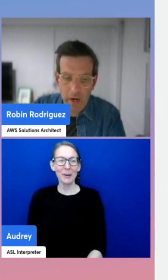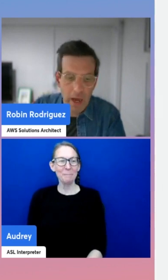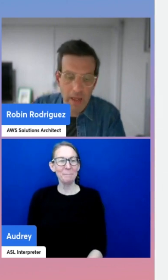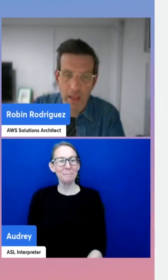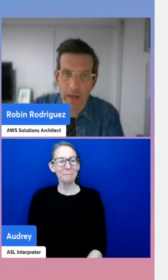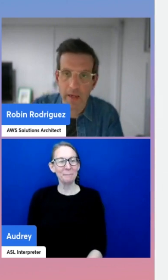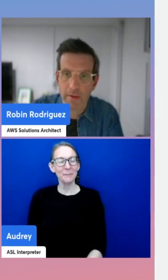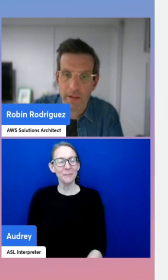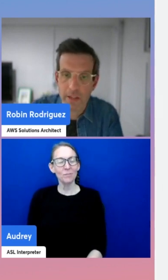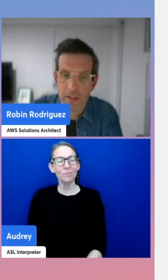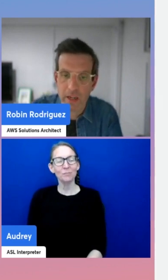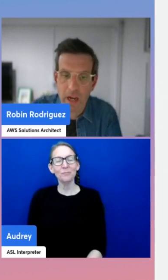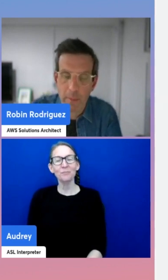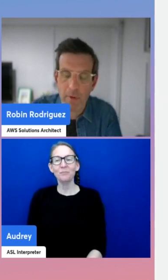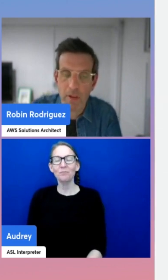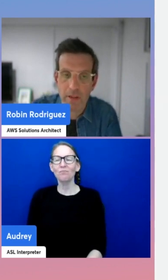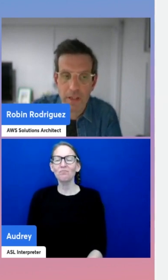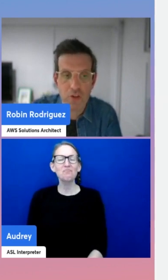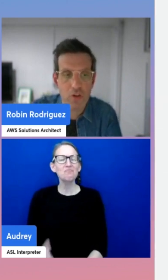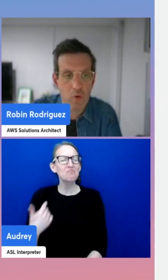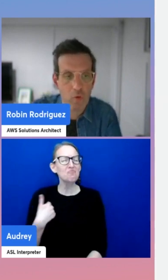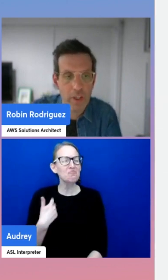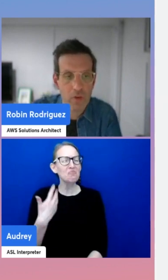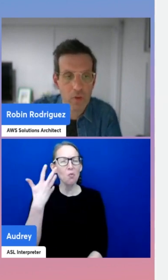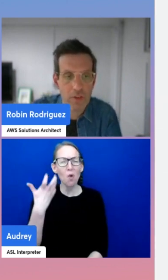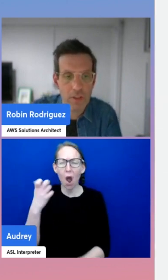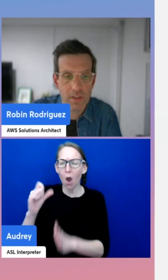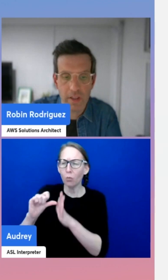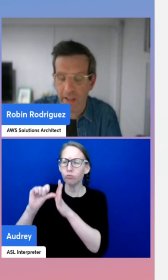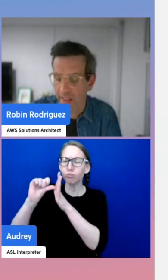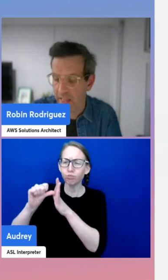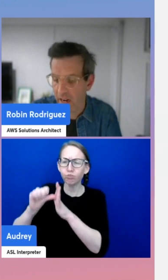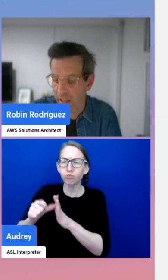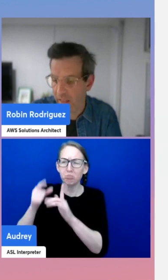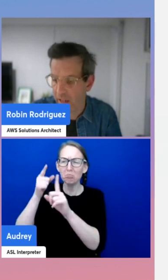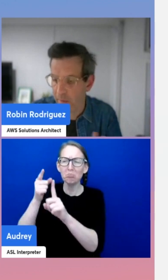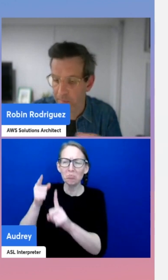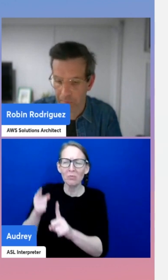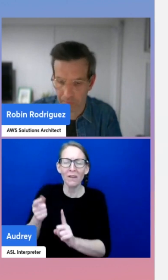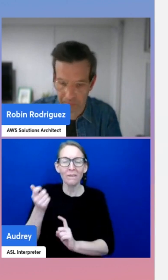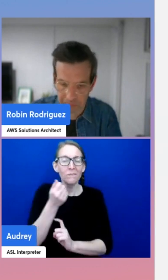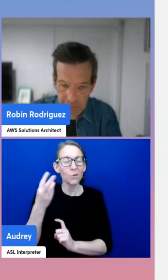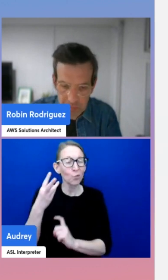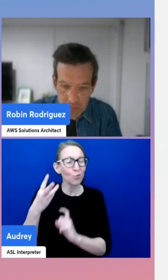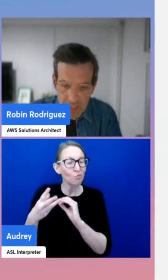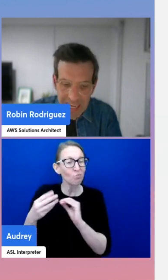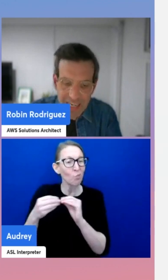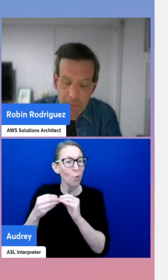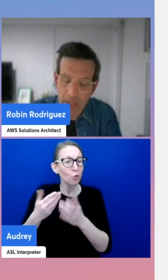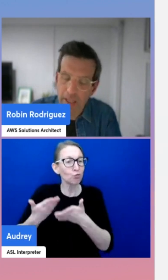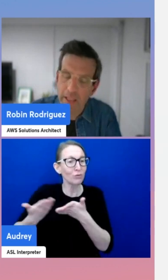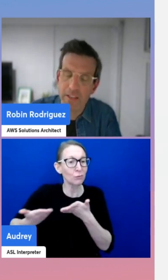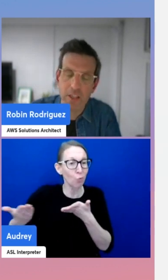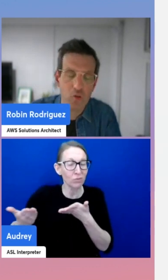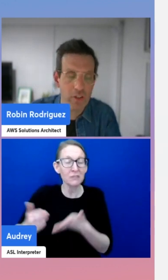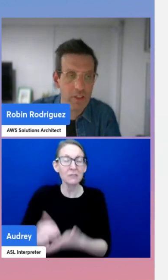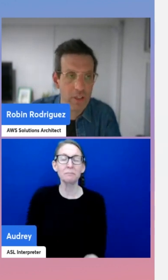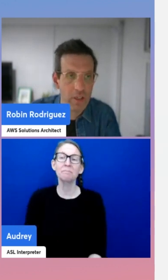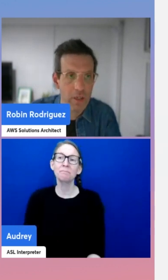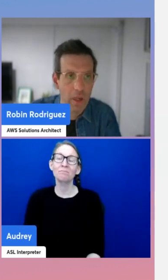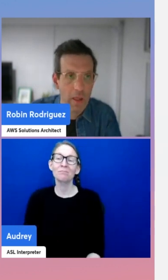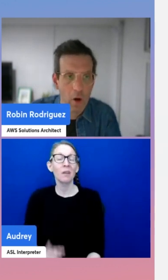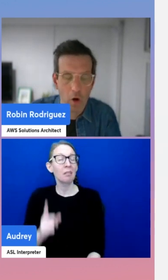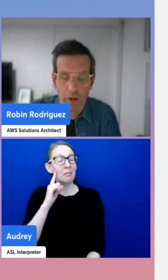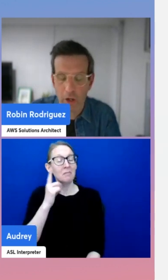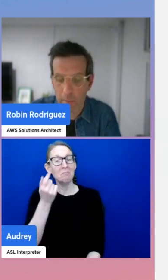I want to highlight just a couple additional resources that I think anybody that's